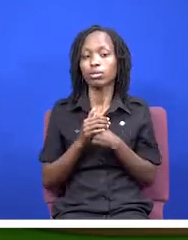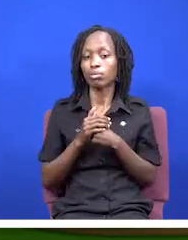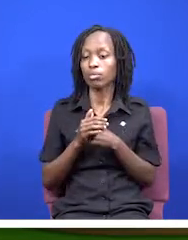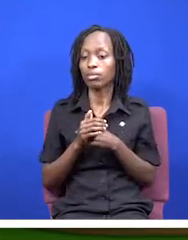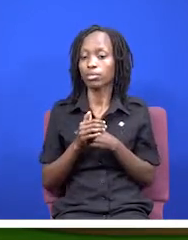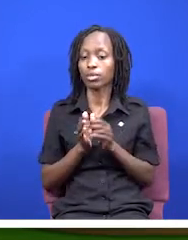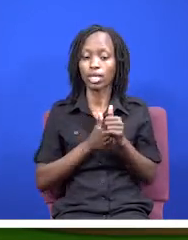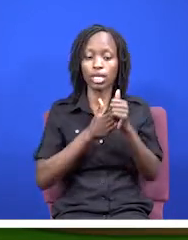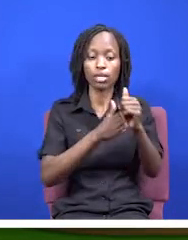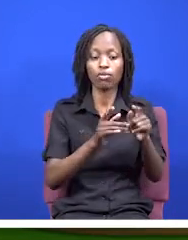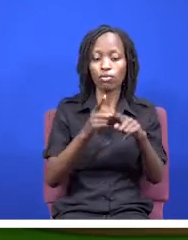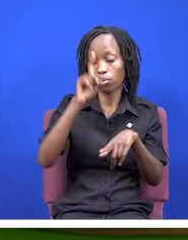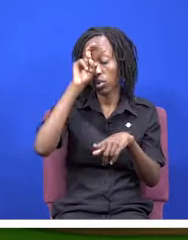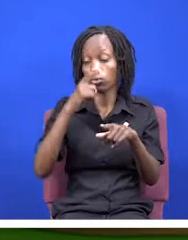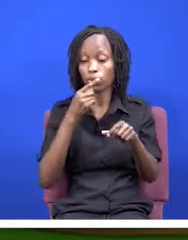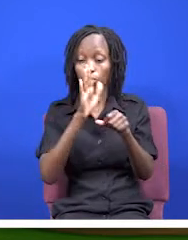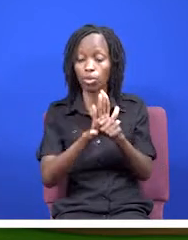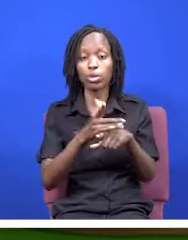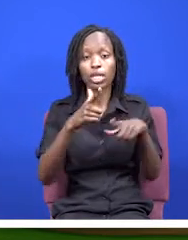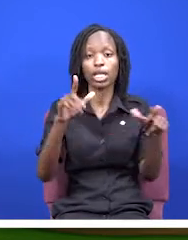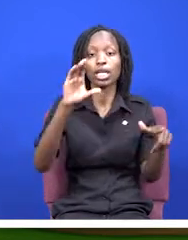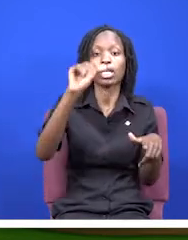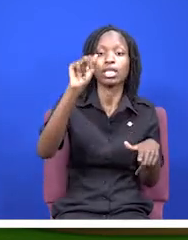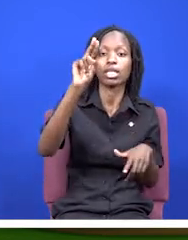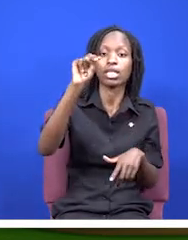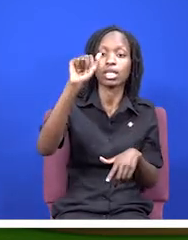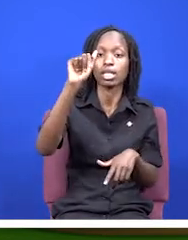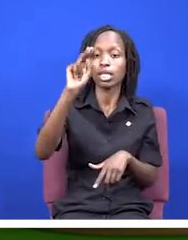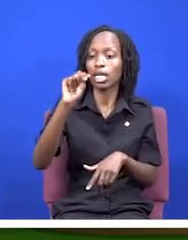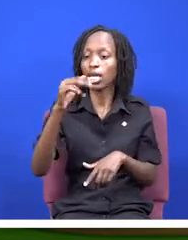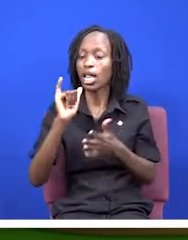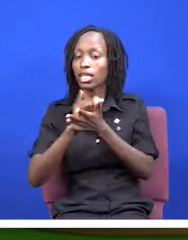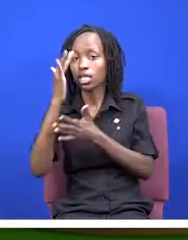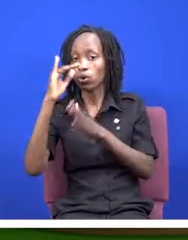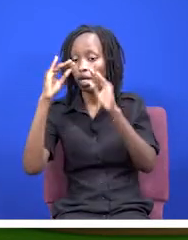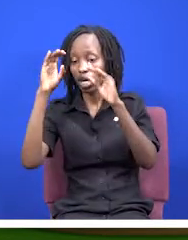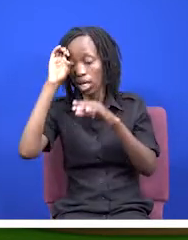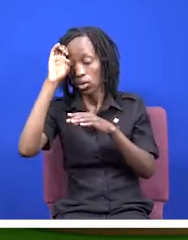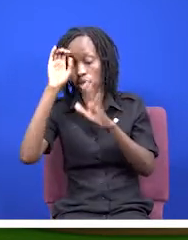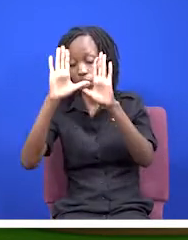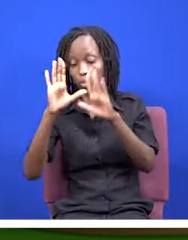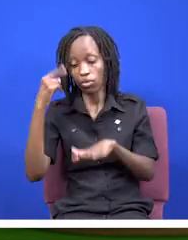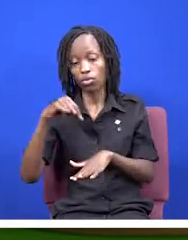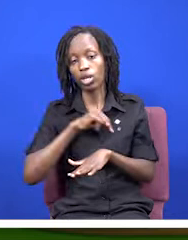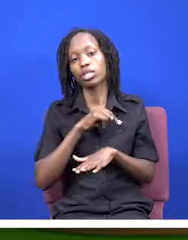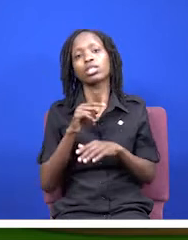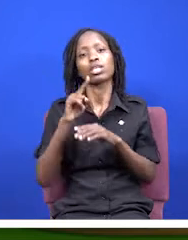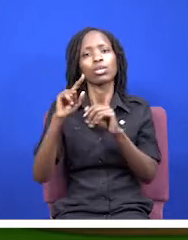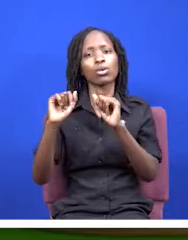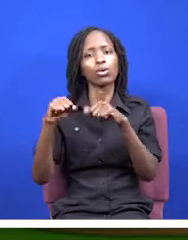Egypt to the promised land in Canaan. And that's why education is very important for